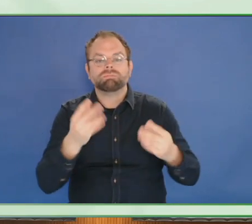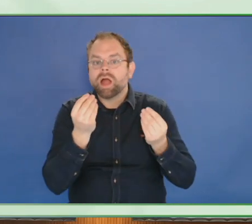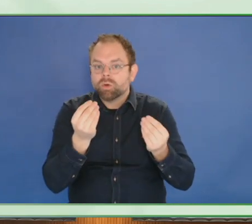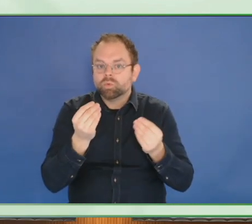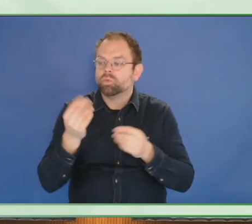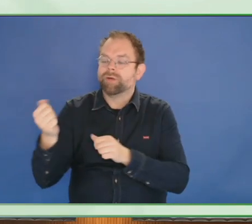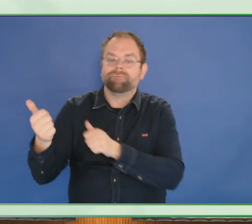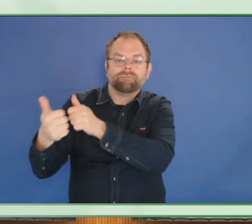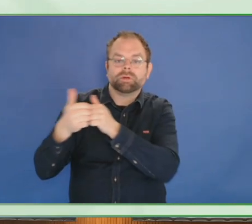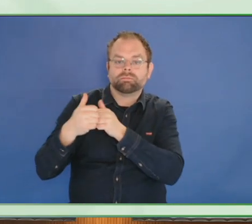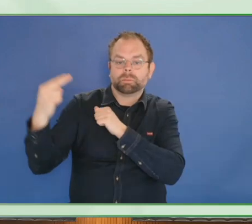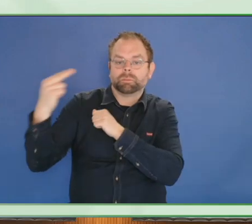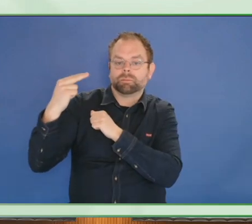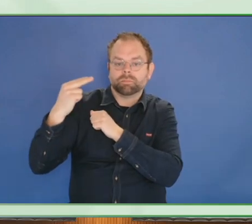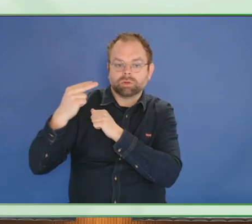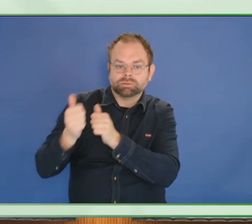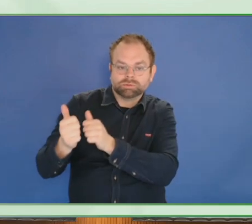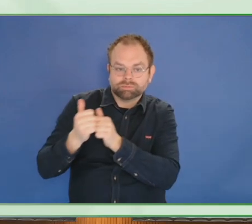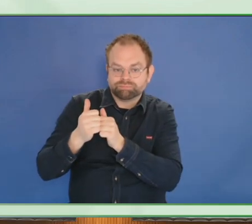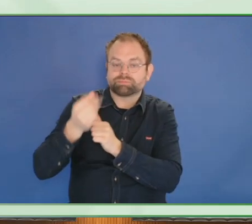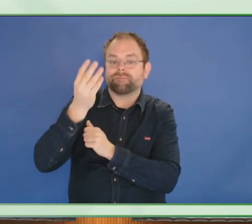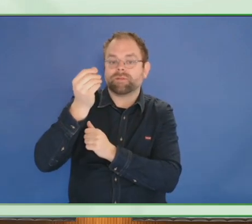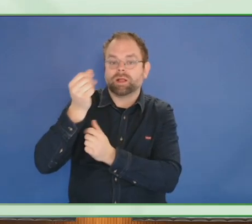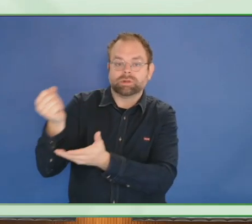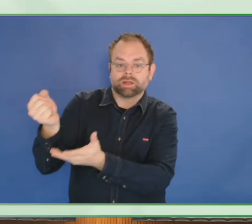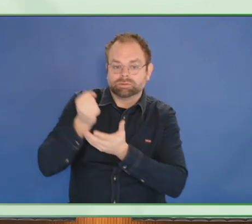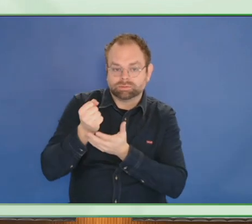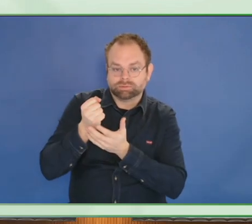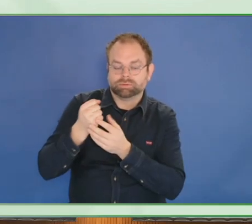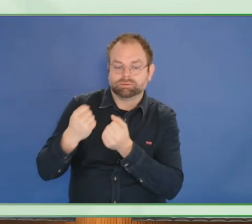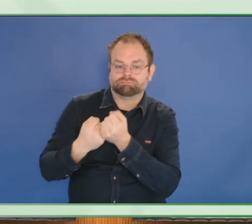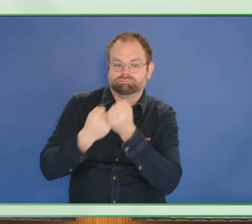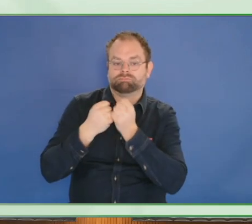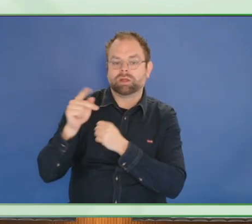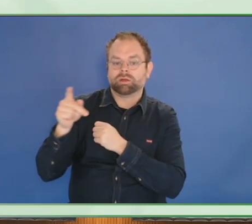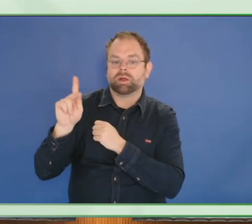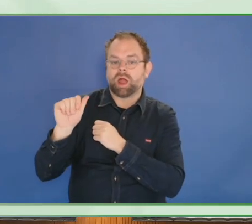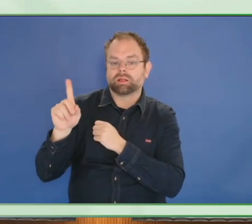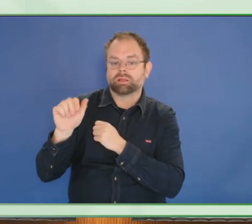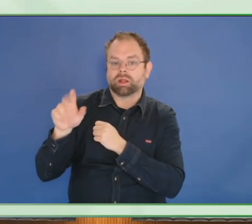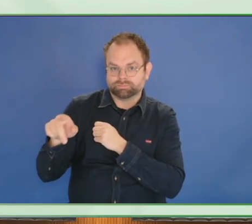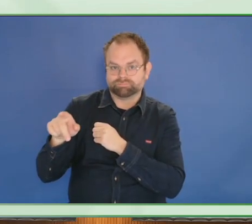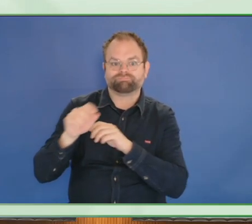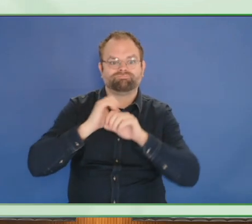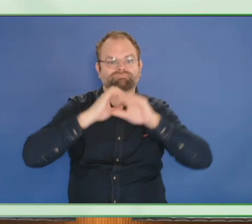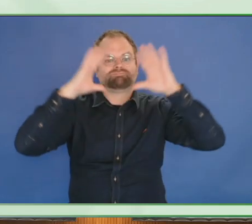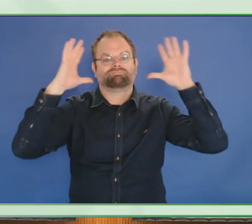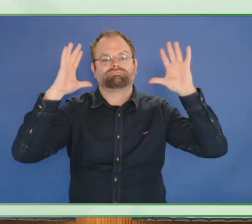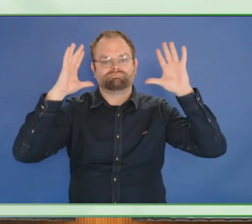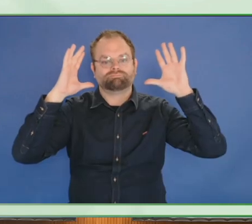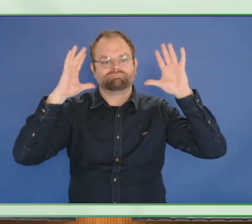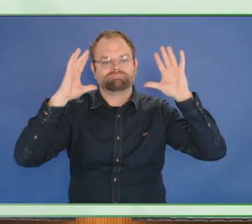model in her community. Her story demonstrates how economic empowerment can change lives.